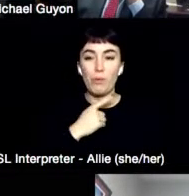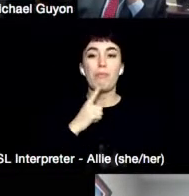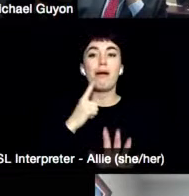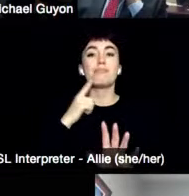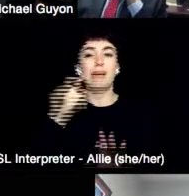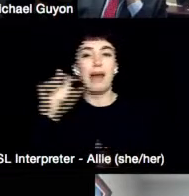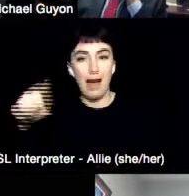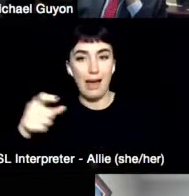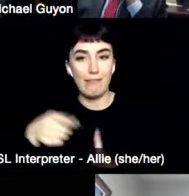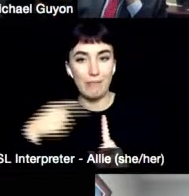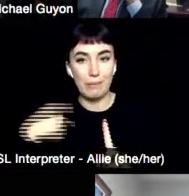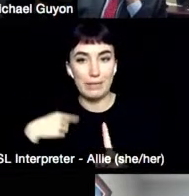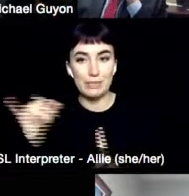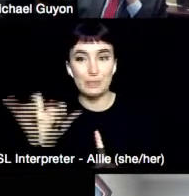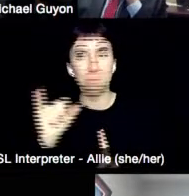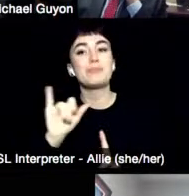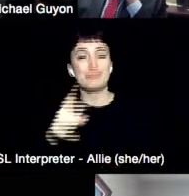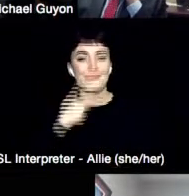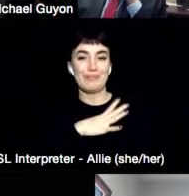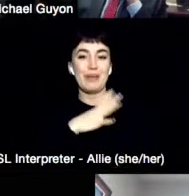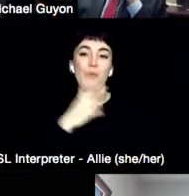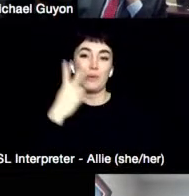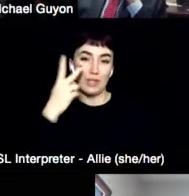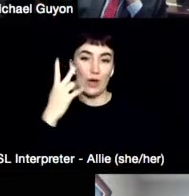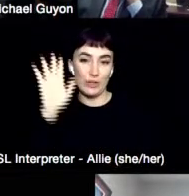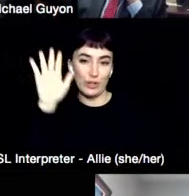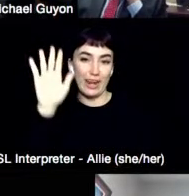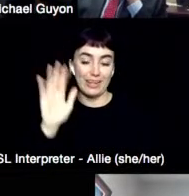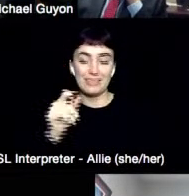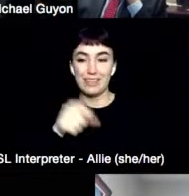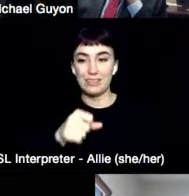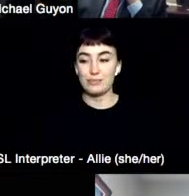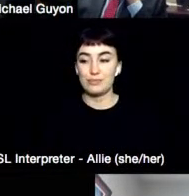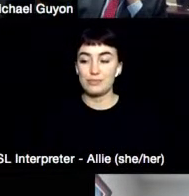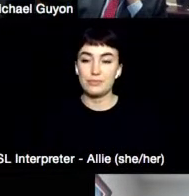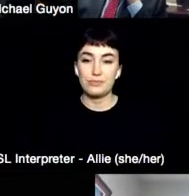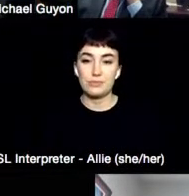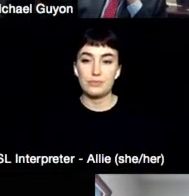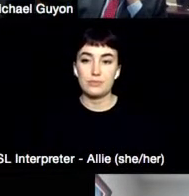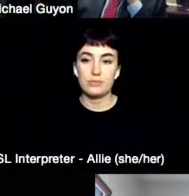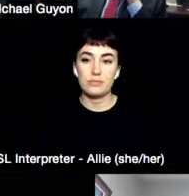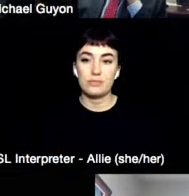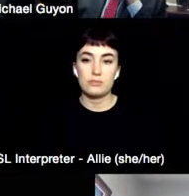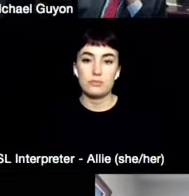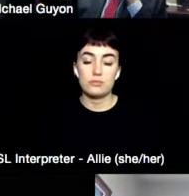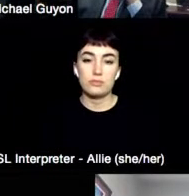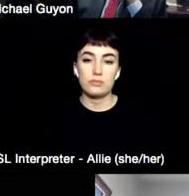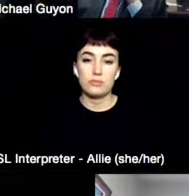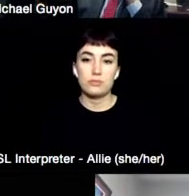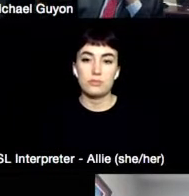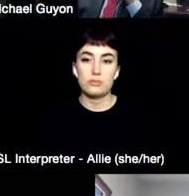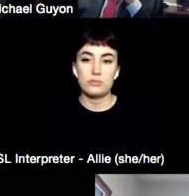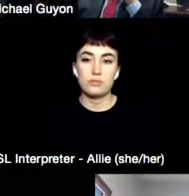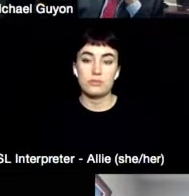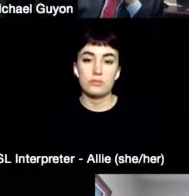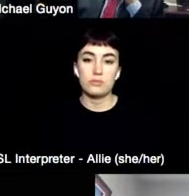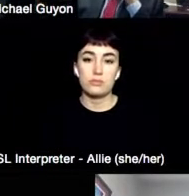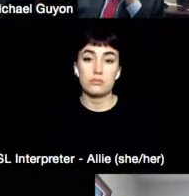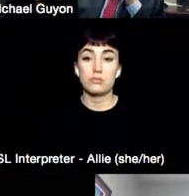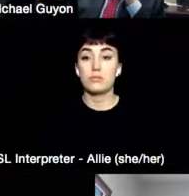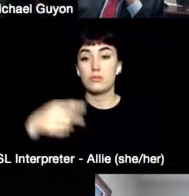Aye. We saw your hand at least. Patrick,